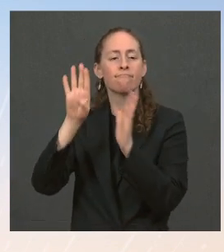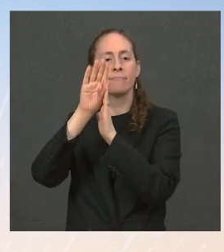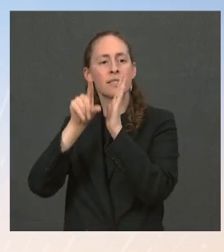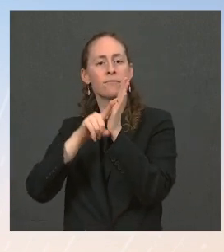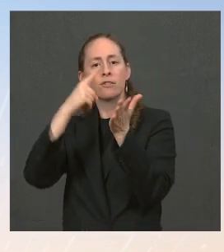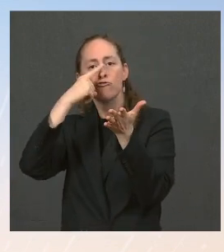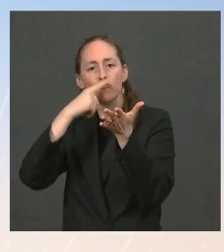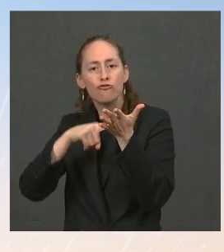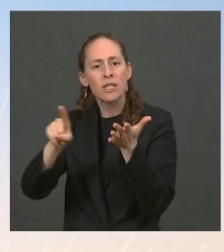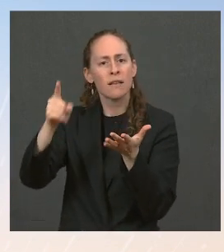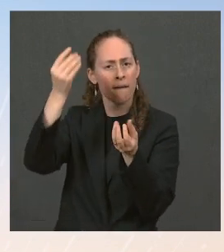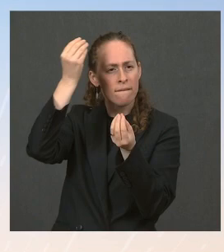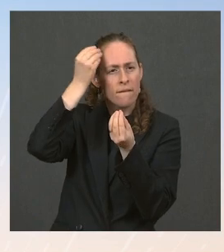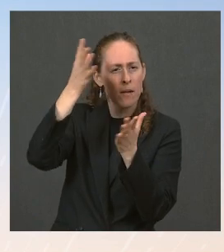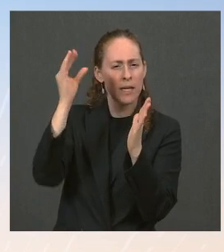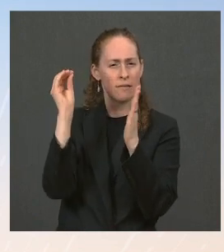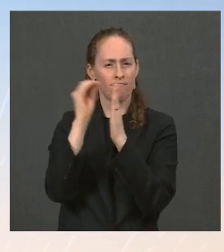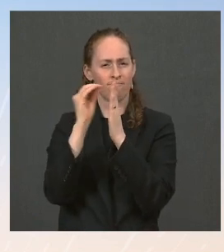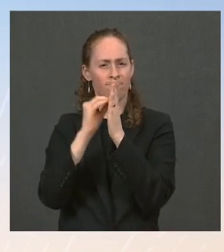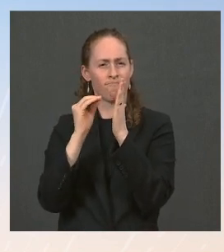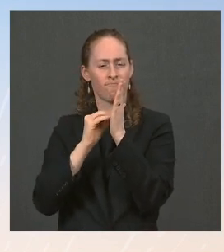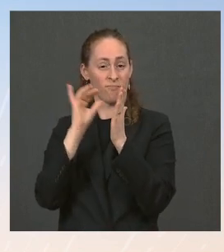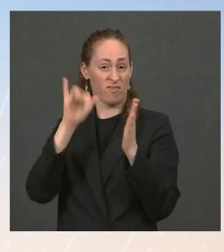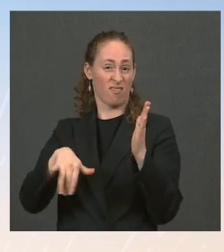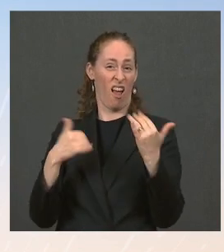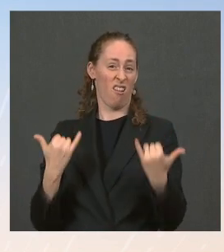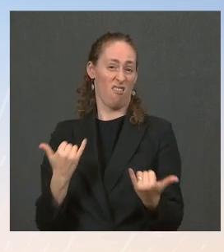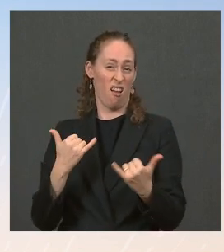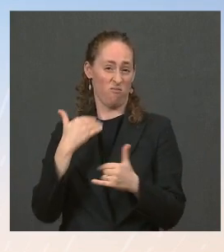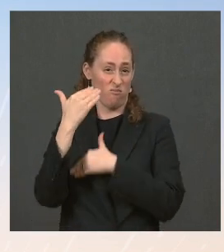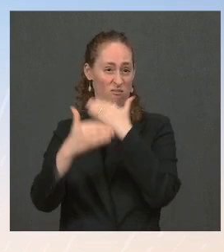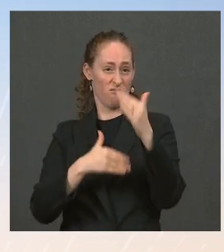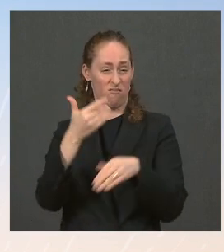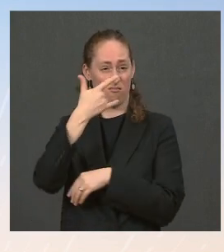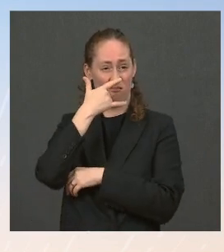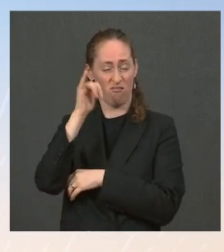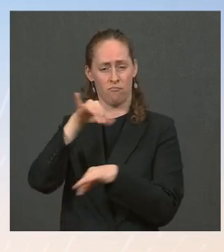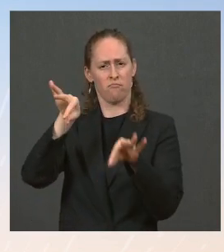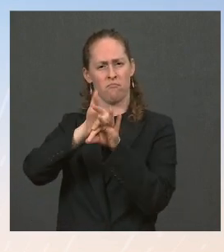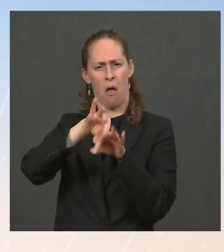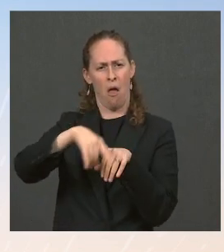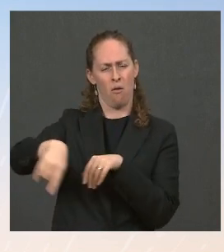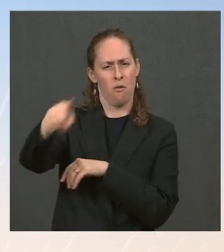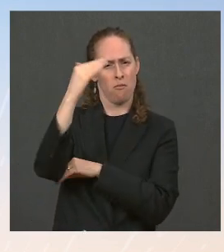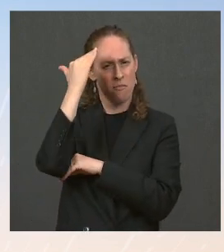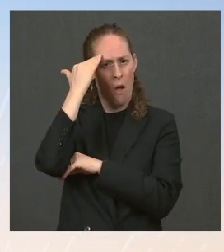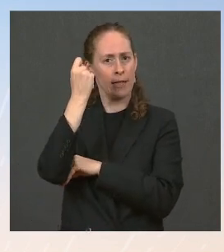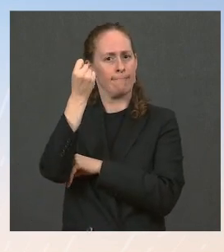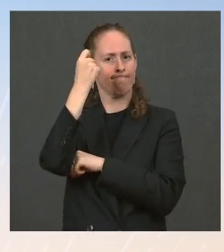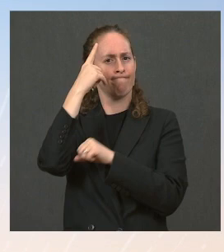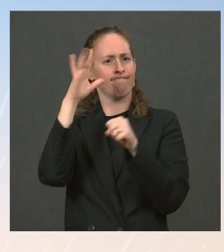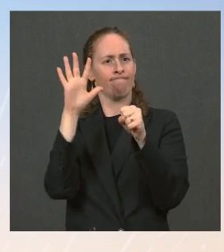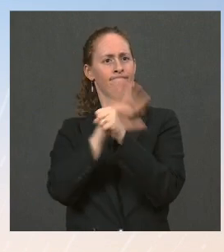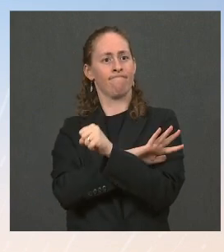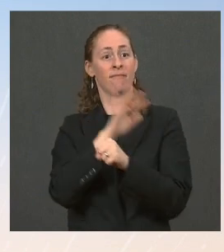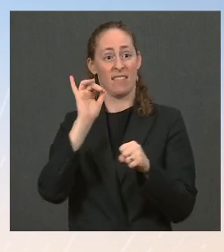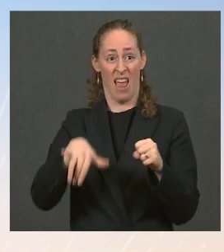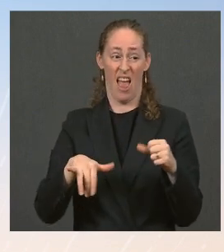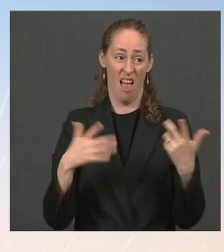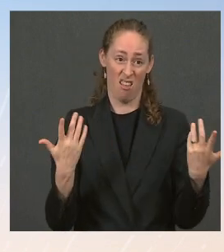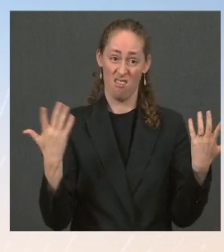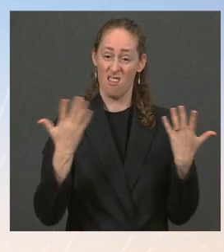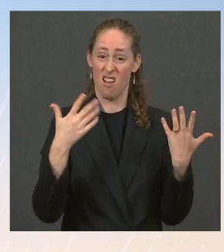So that's how the process works. What is important for people to know and understand is that this is how our immigration and border